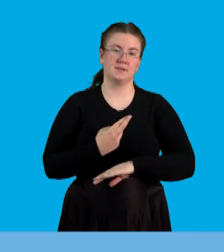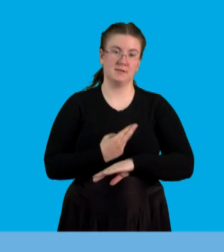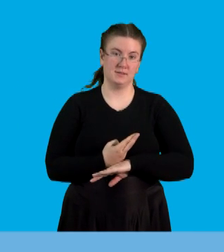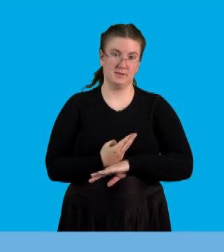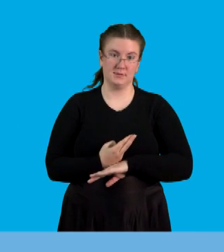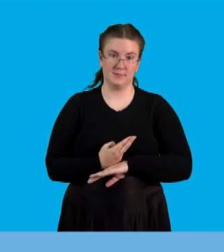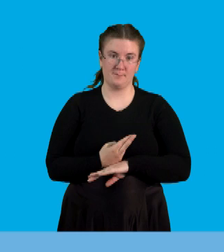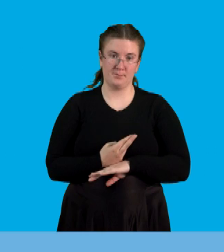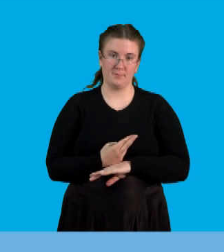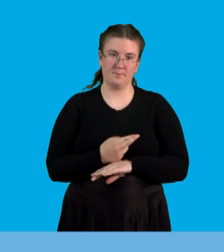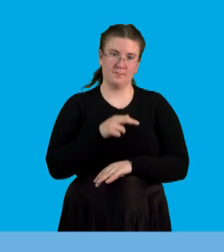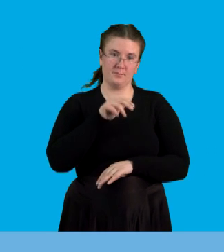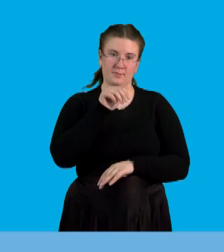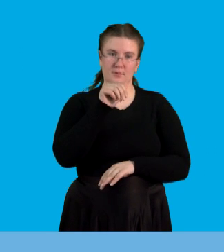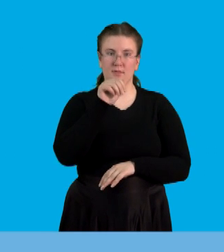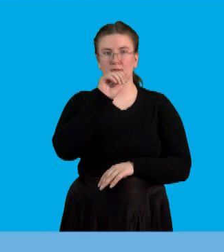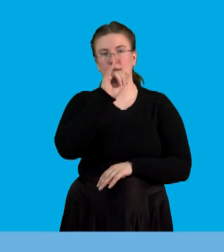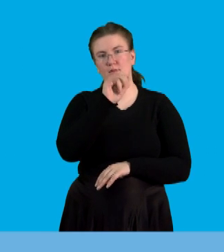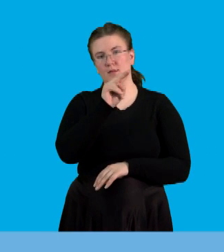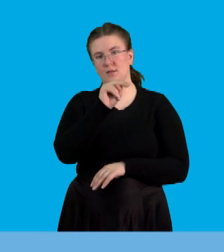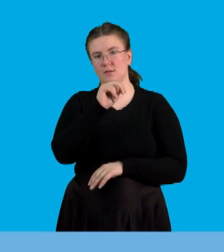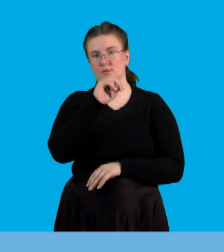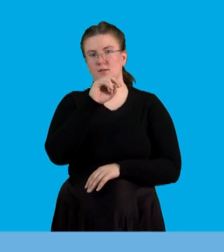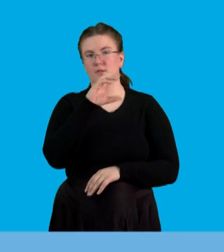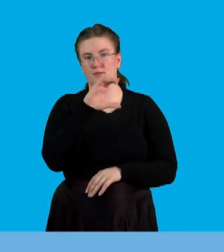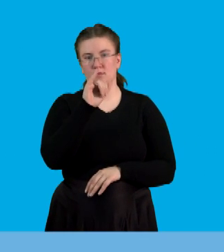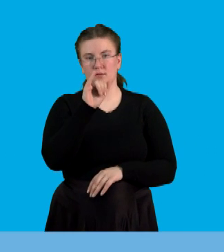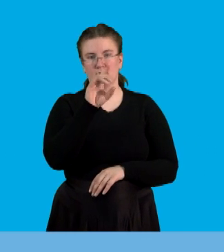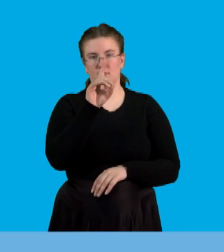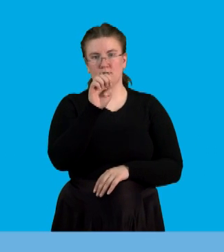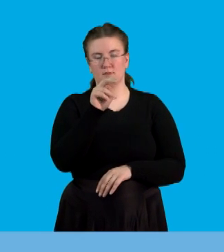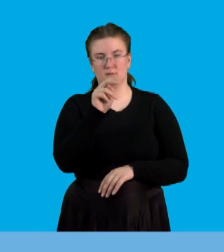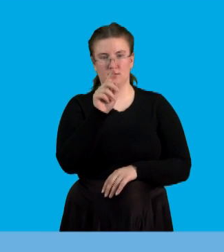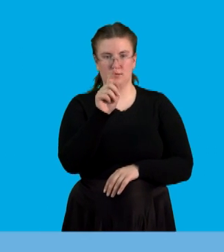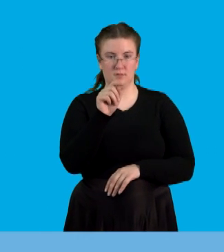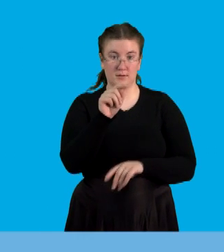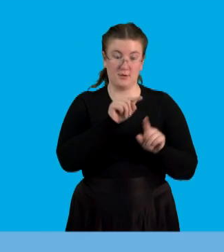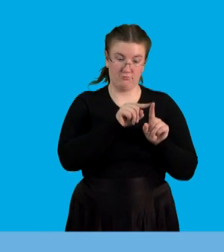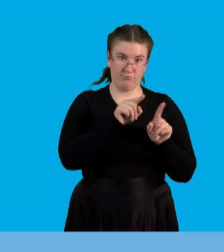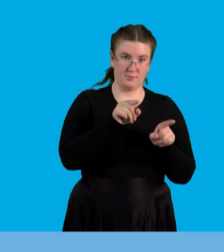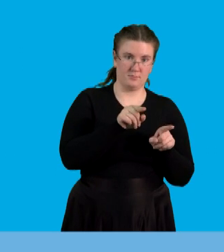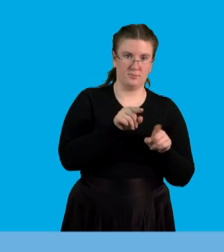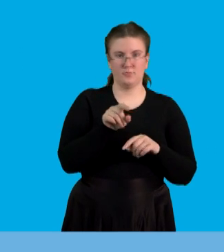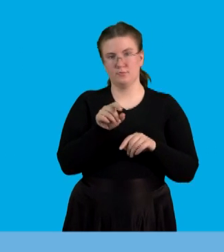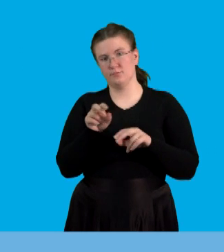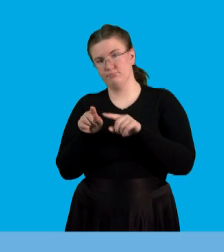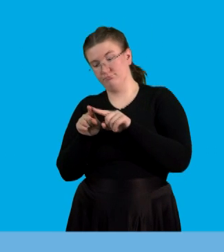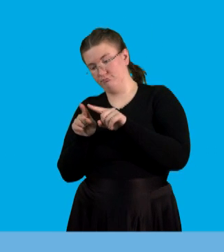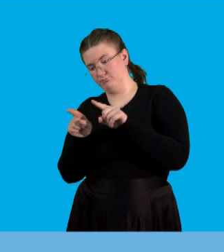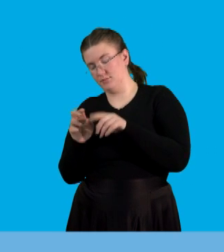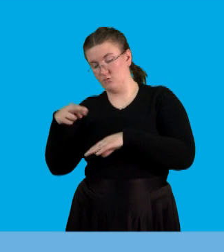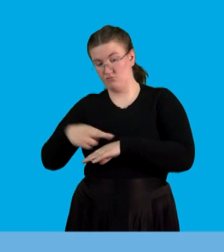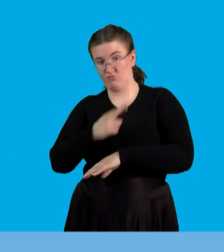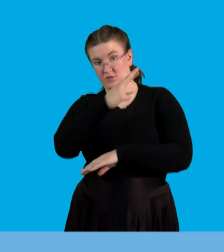reflected ray. So this angle between these two is called your angle of incidence. Now the angle between the reflected ray and the normal